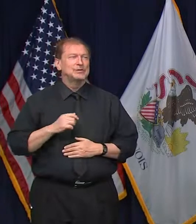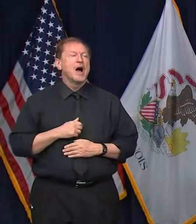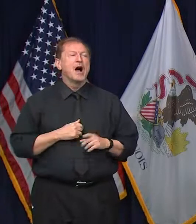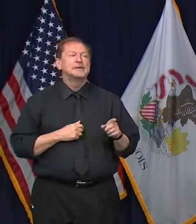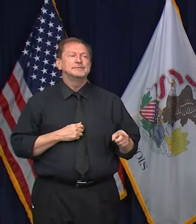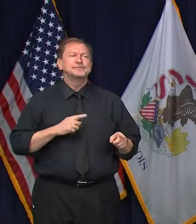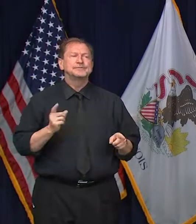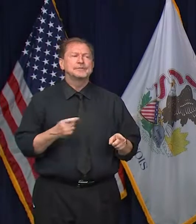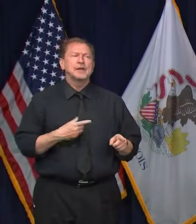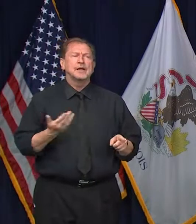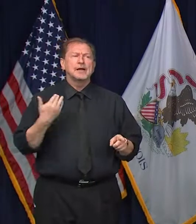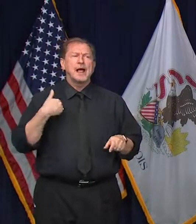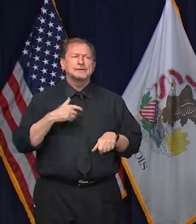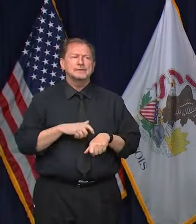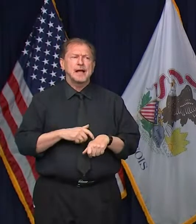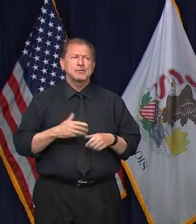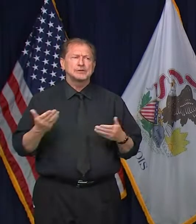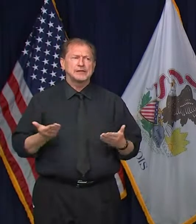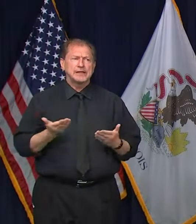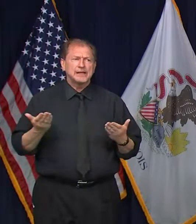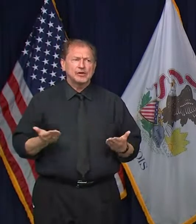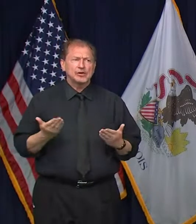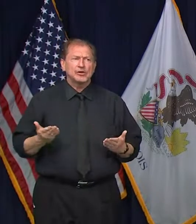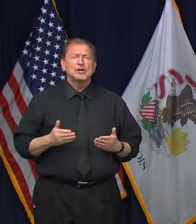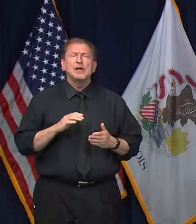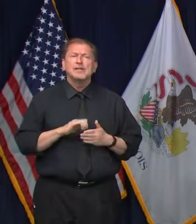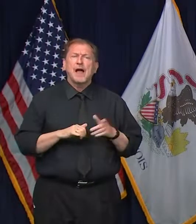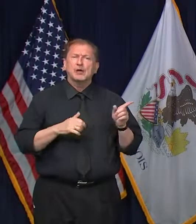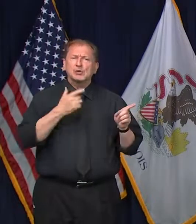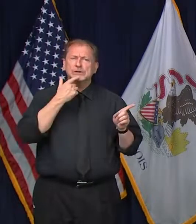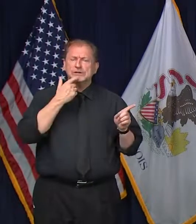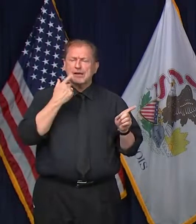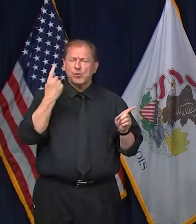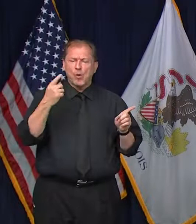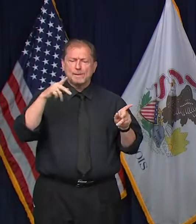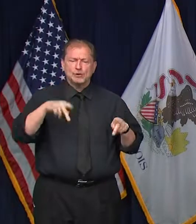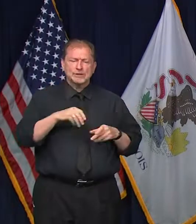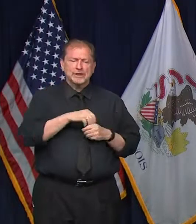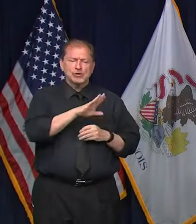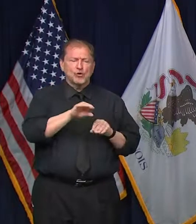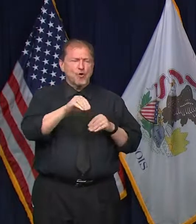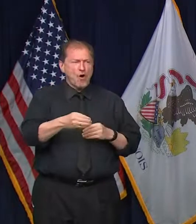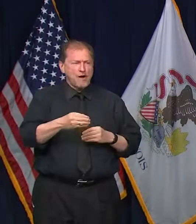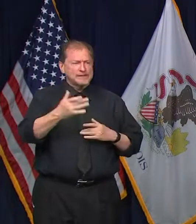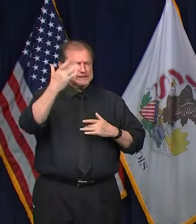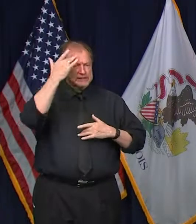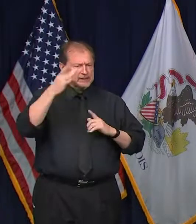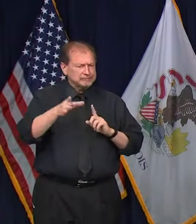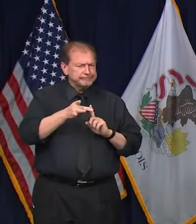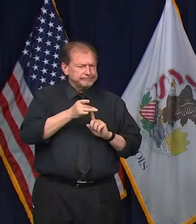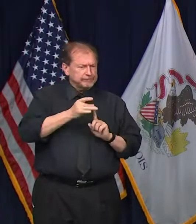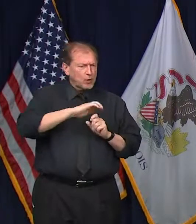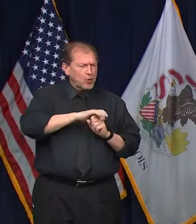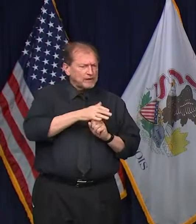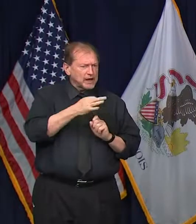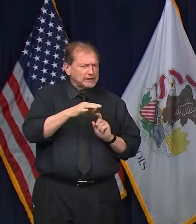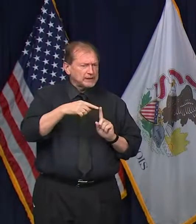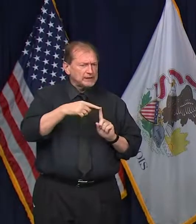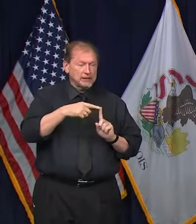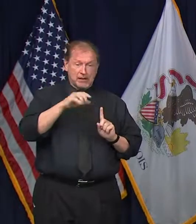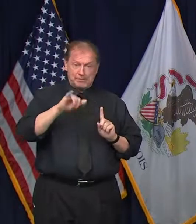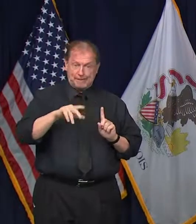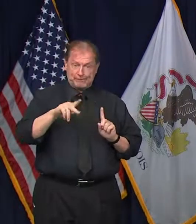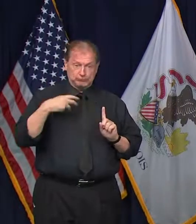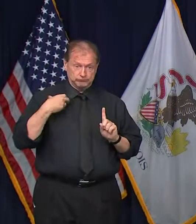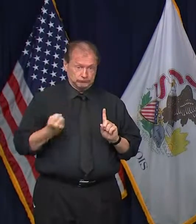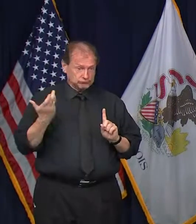here was prior to the announcement of your staffer who was diagnosed. Can you give us a quick update on how that person is doing? That